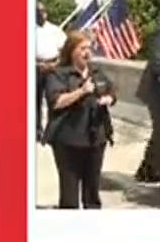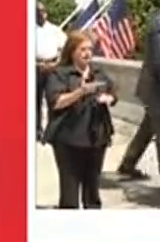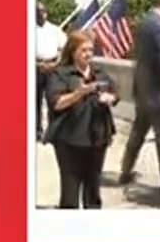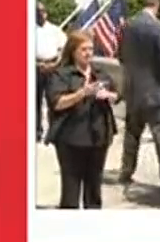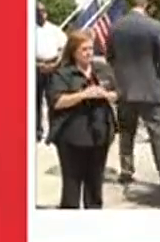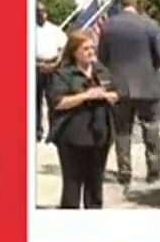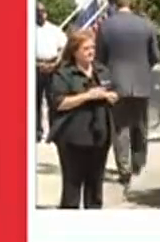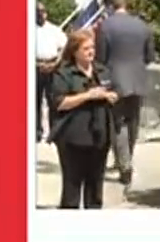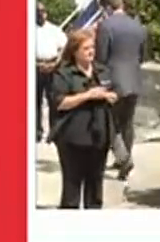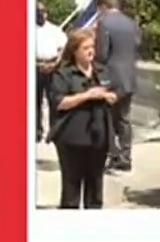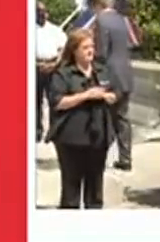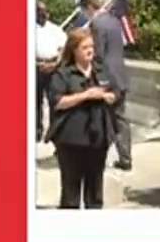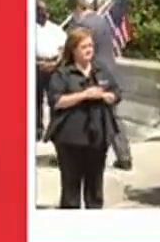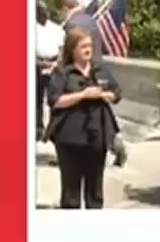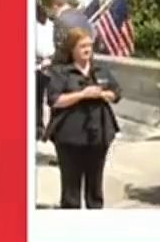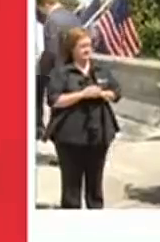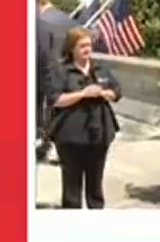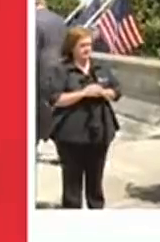ma'am.